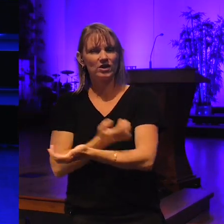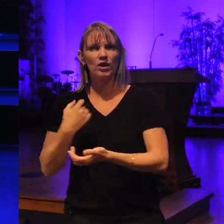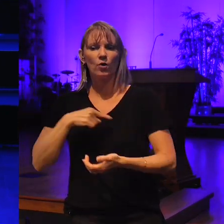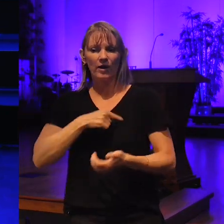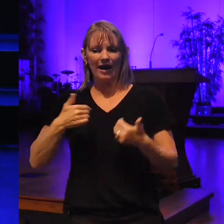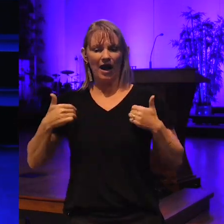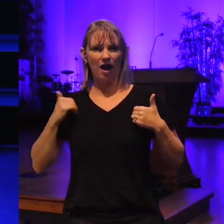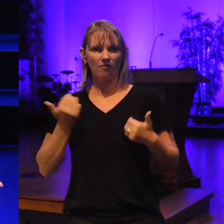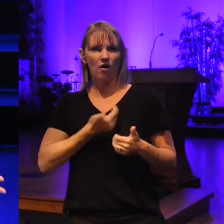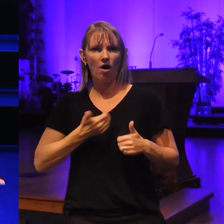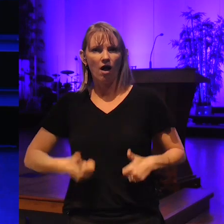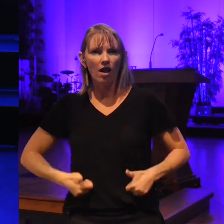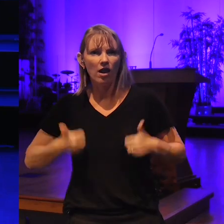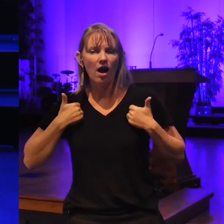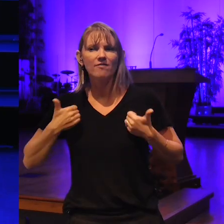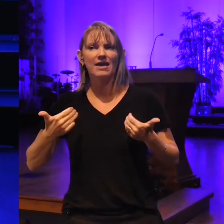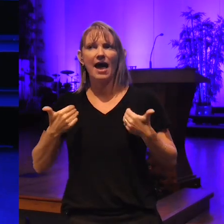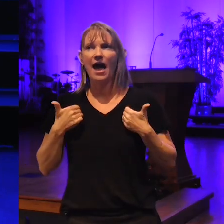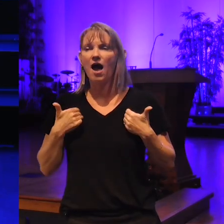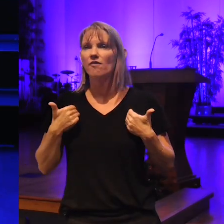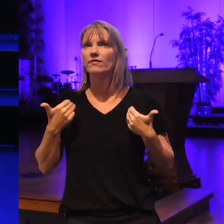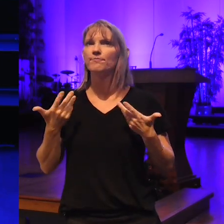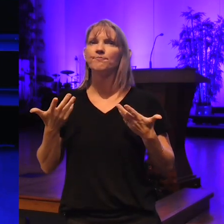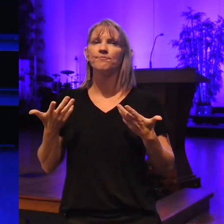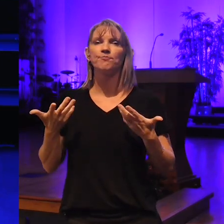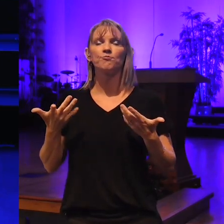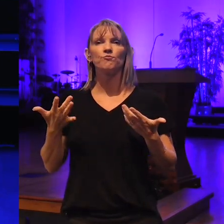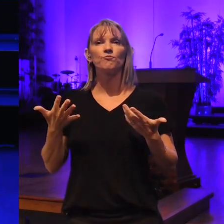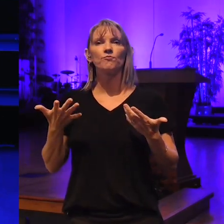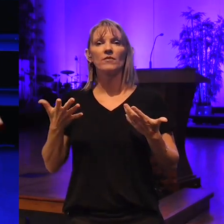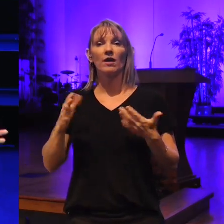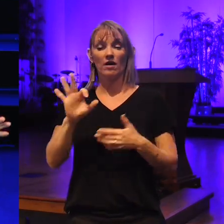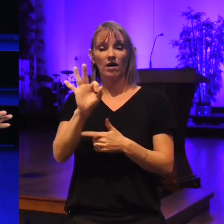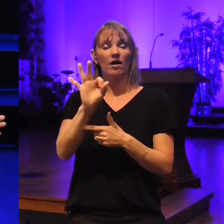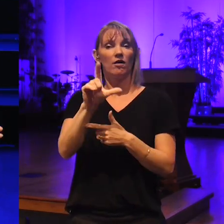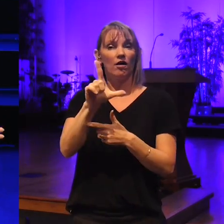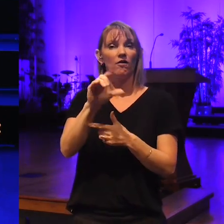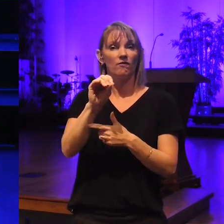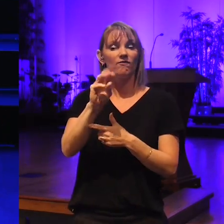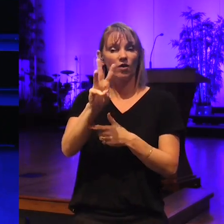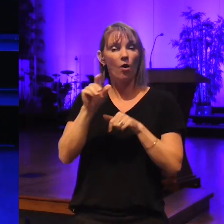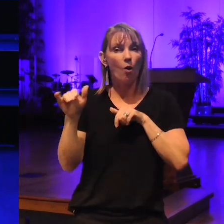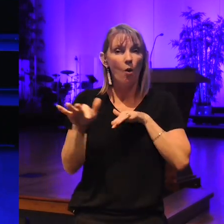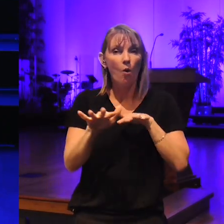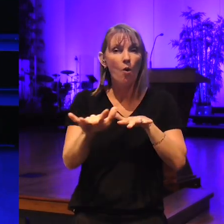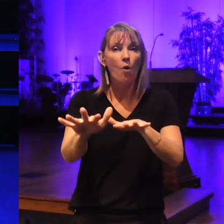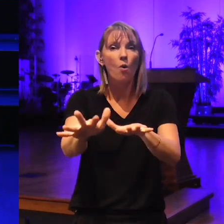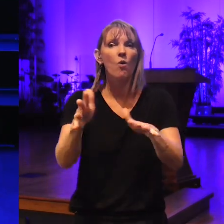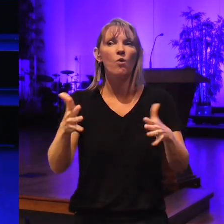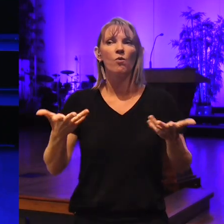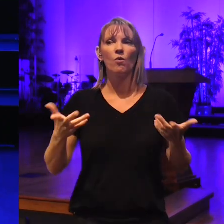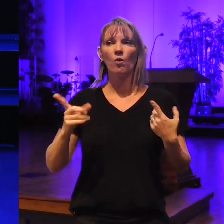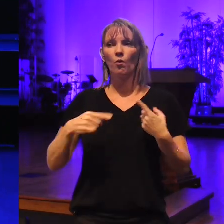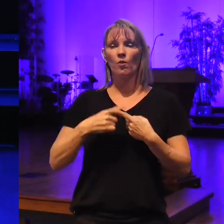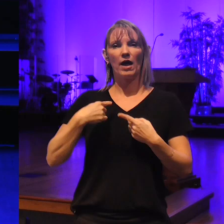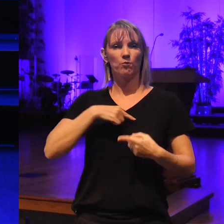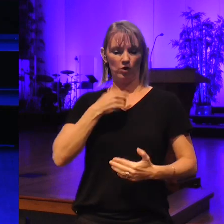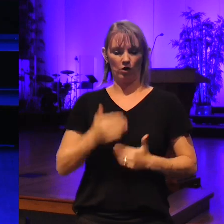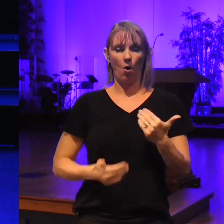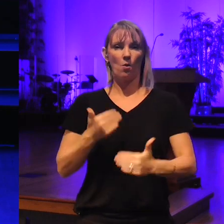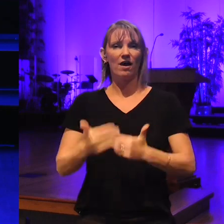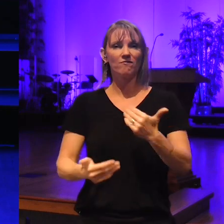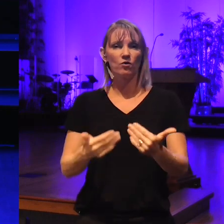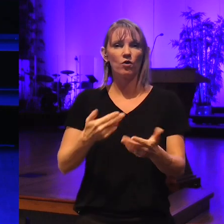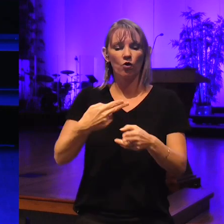we have in our lives, we have this flow. We have kind of when we're marching forward, we